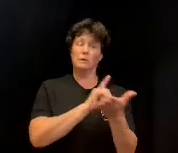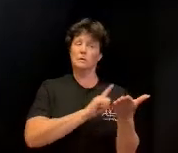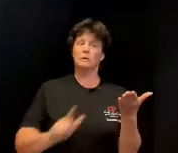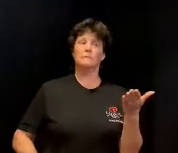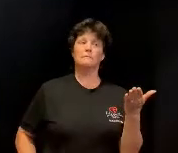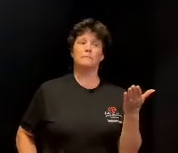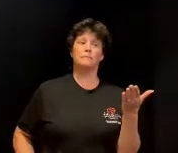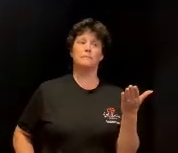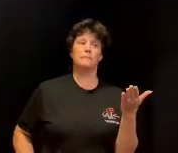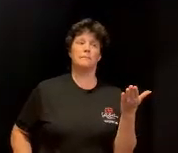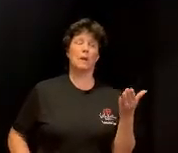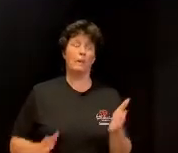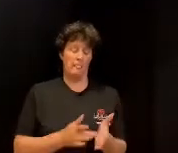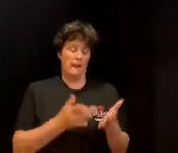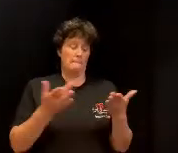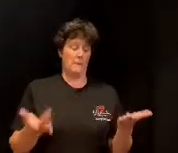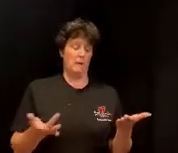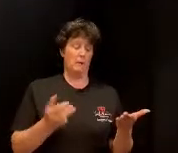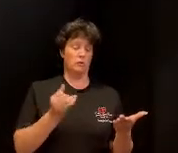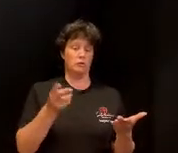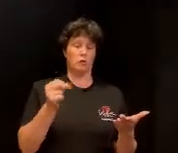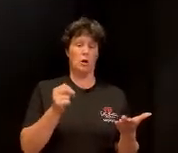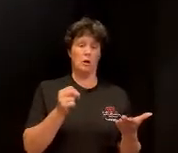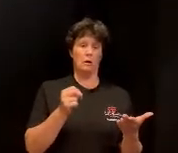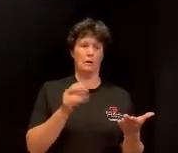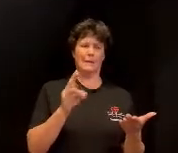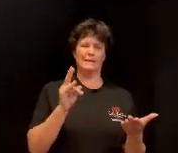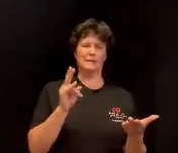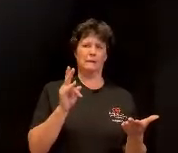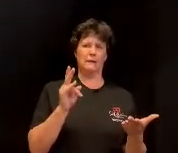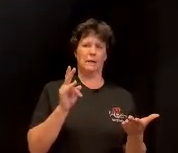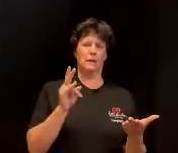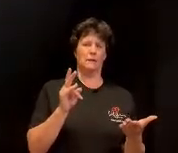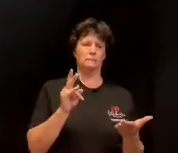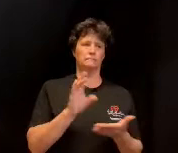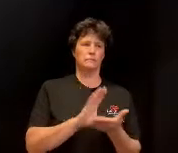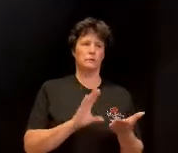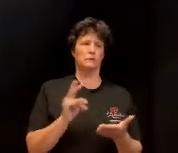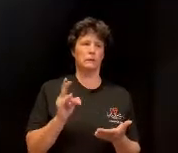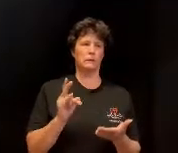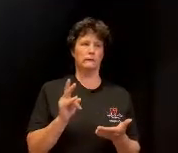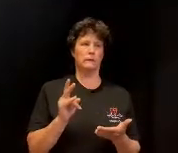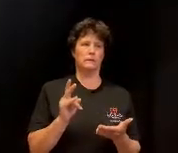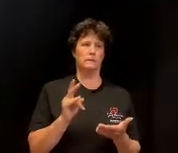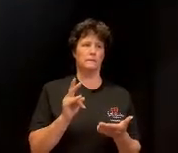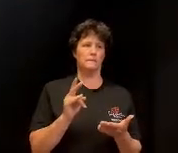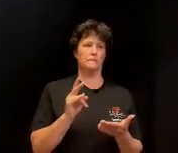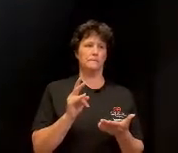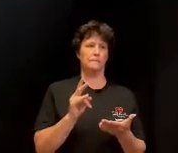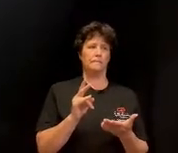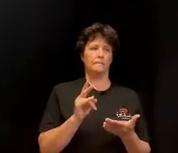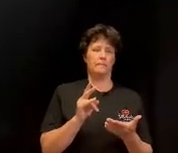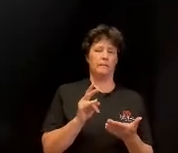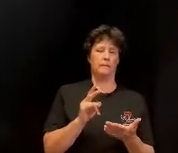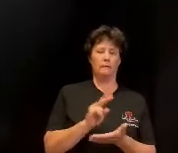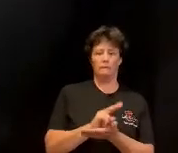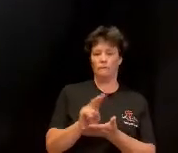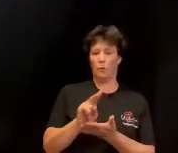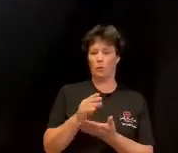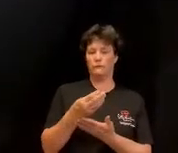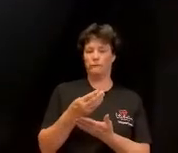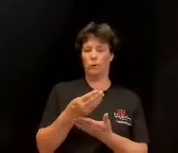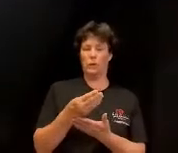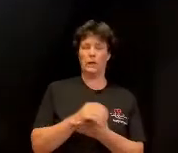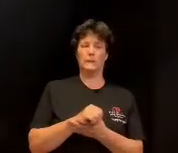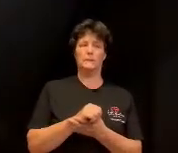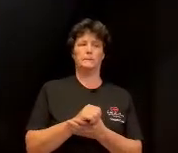Go with me to John 17. I feel like I'm in a barrel tonight. I don't know what's going on, so I don't know if you can help me get that adjusted. I'd appreciate